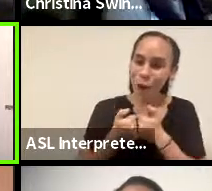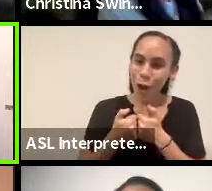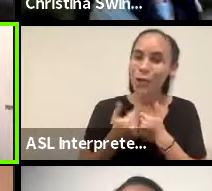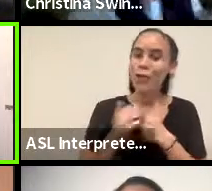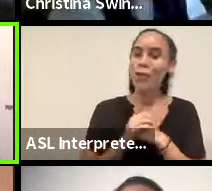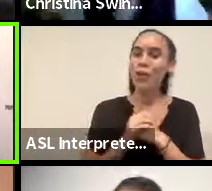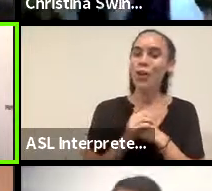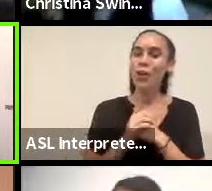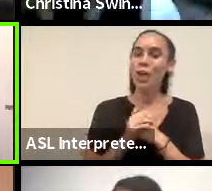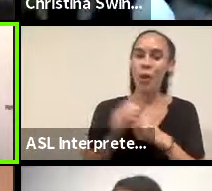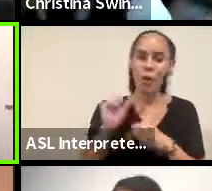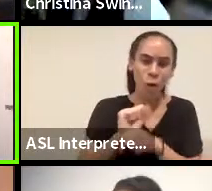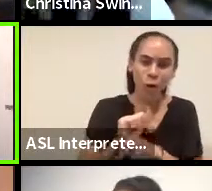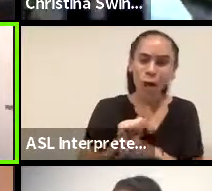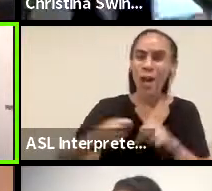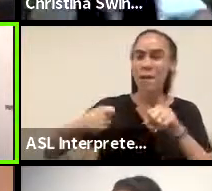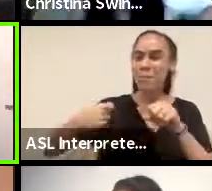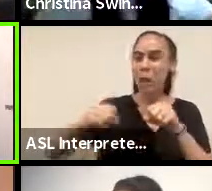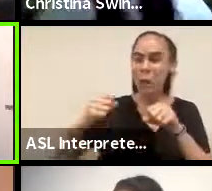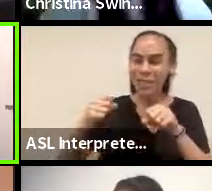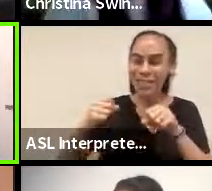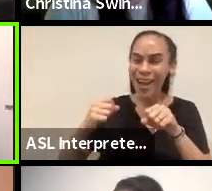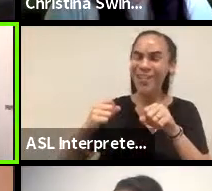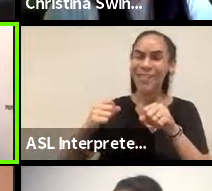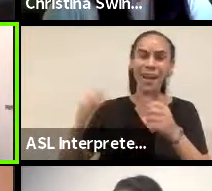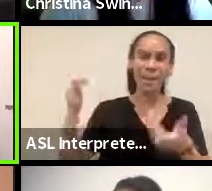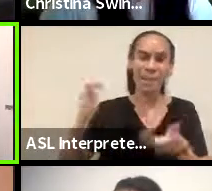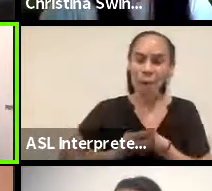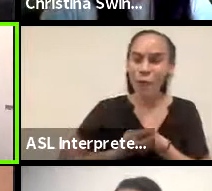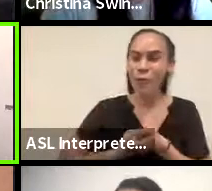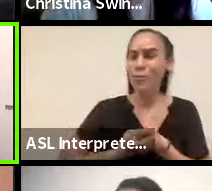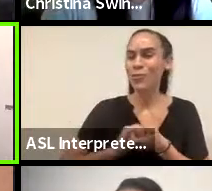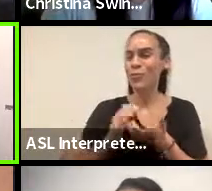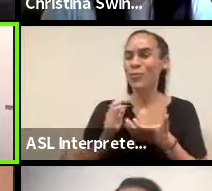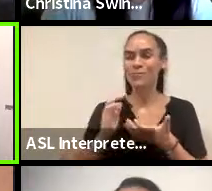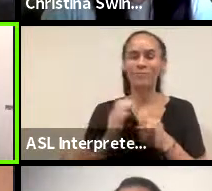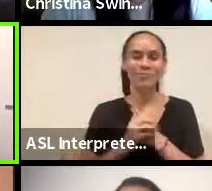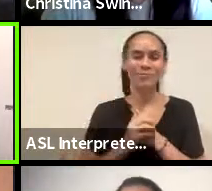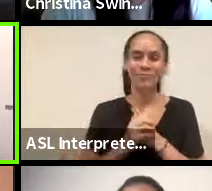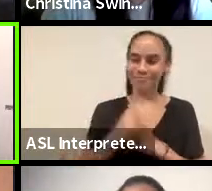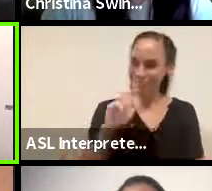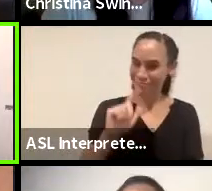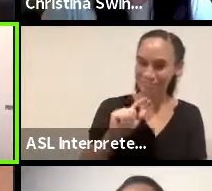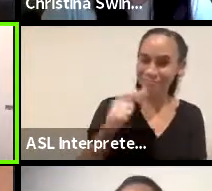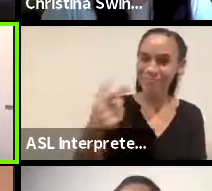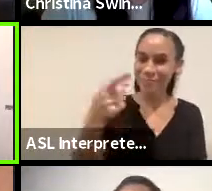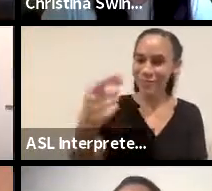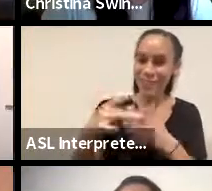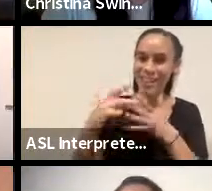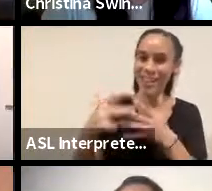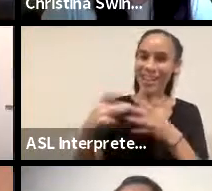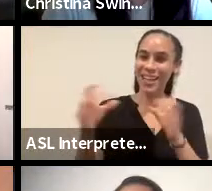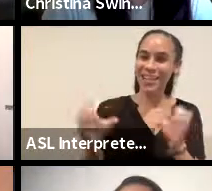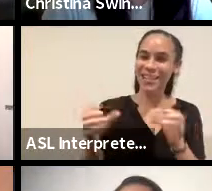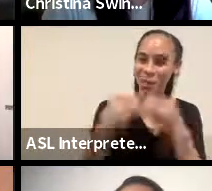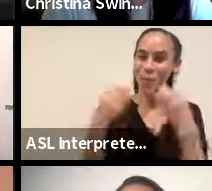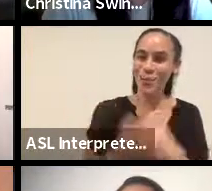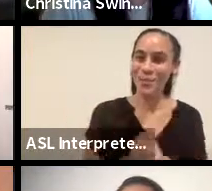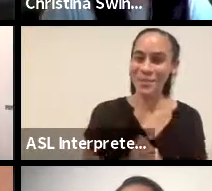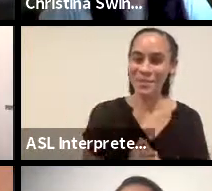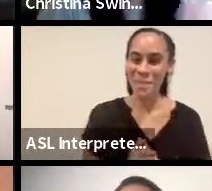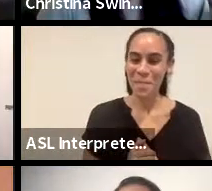in motorcycling, and so much more. Over to you to lead the toast. Thank you,